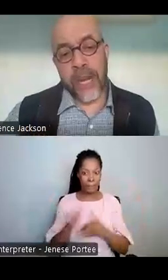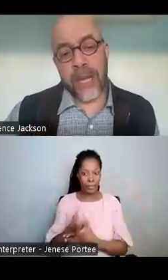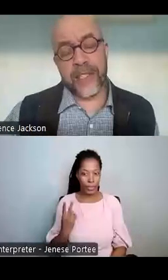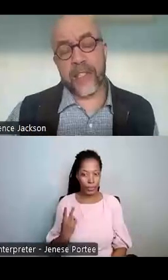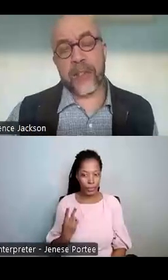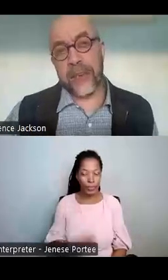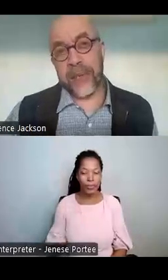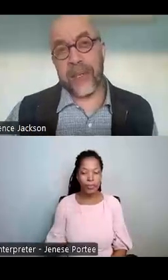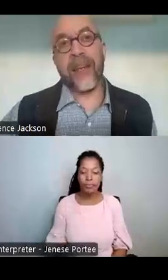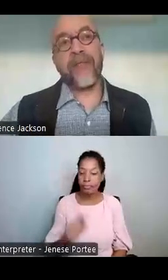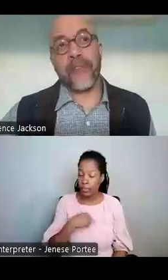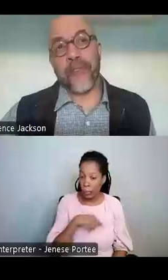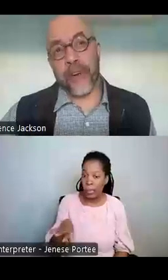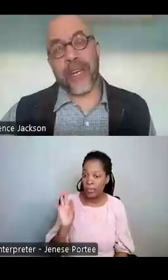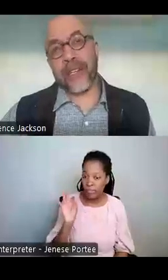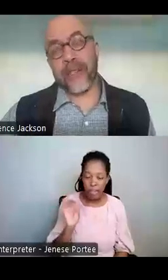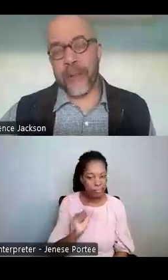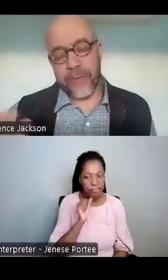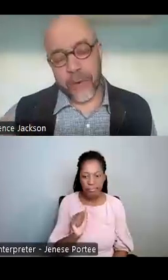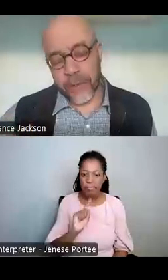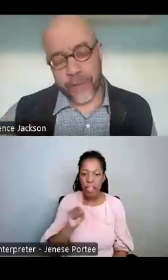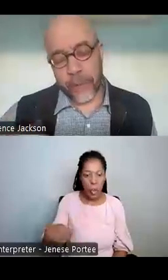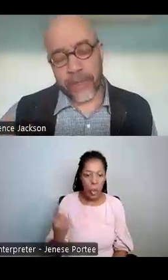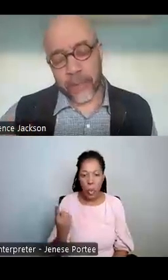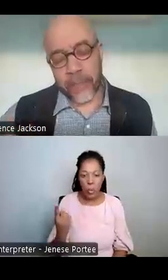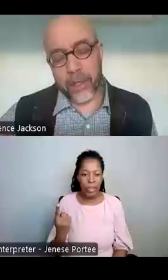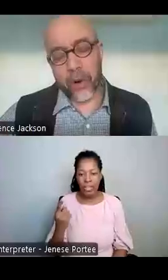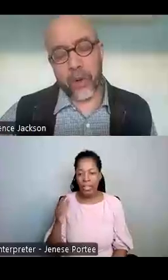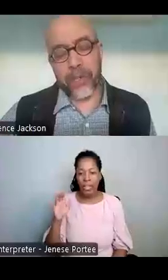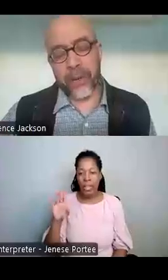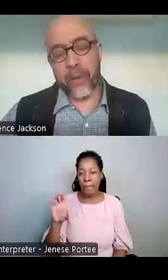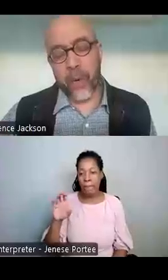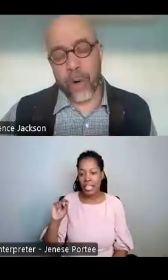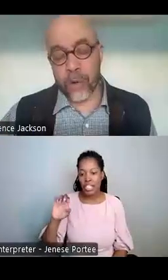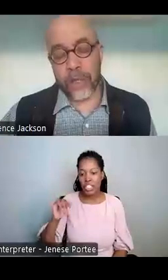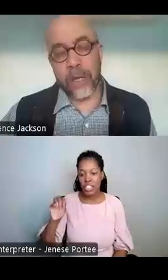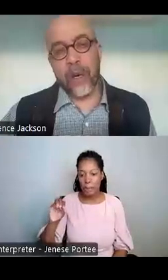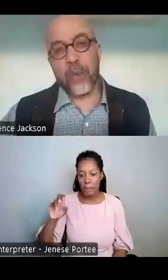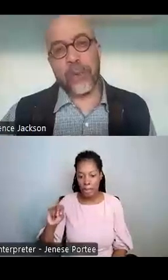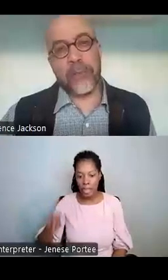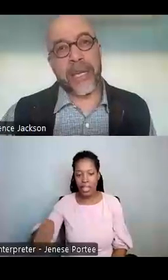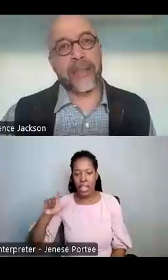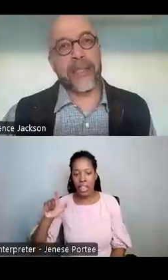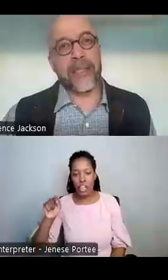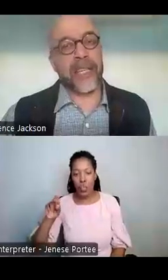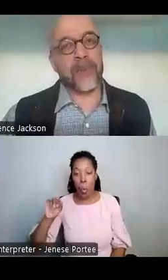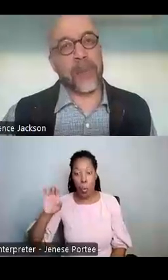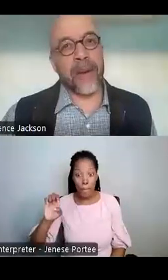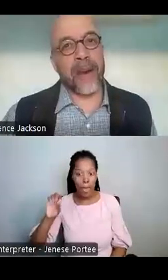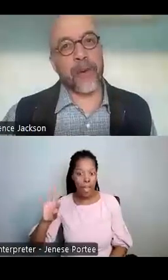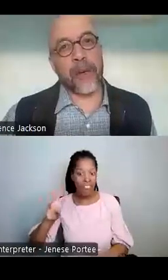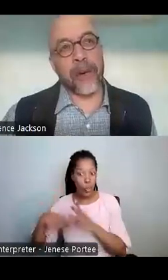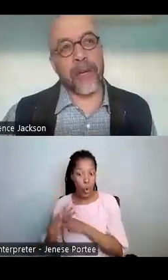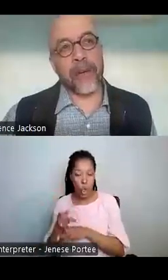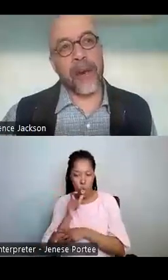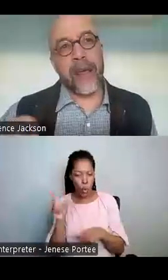will not just be the the Benjamin Latrobes of the world who would be making this assessment about